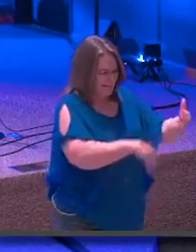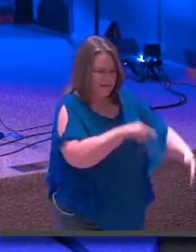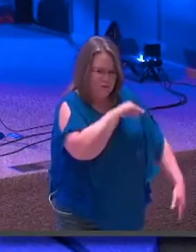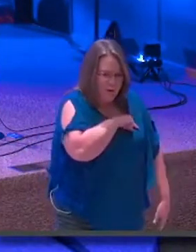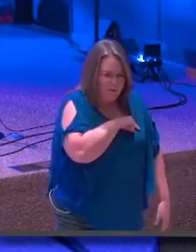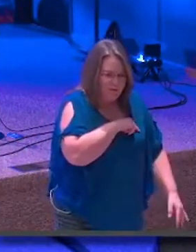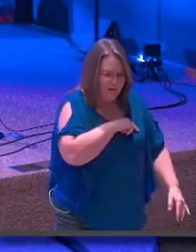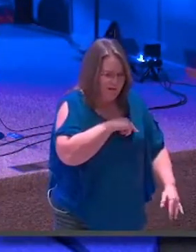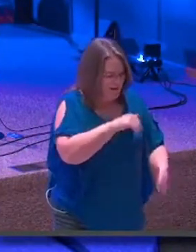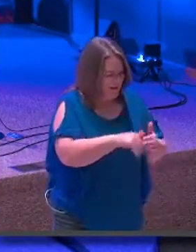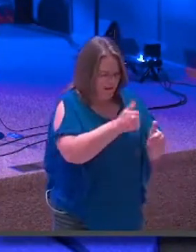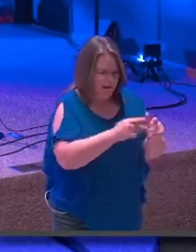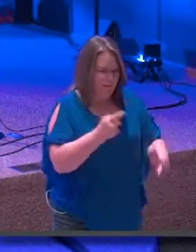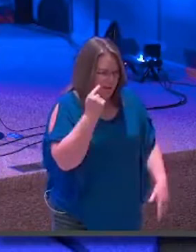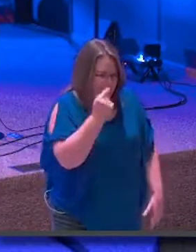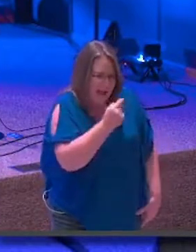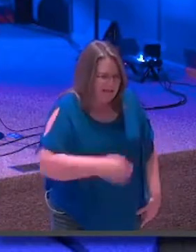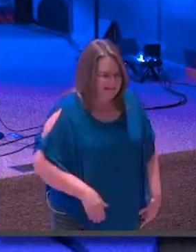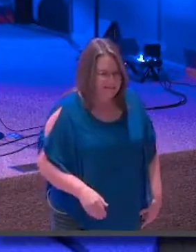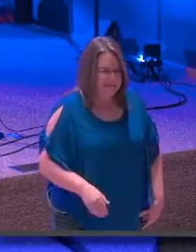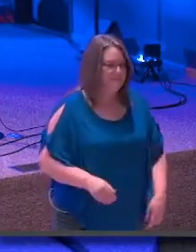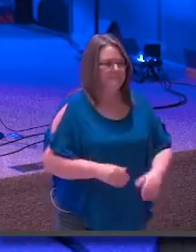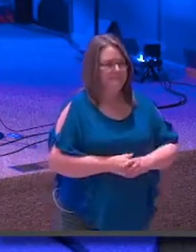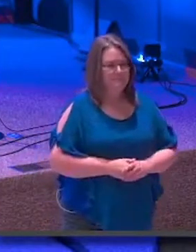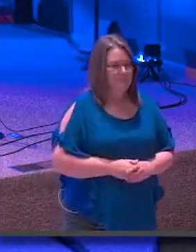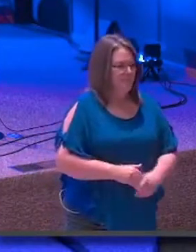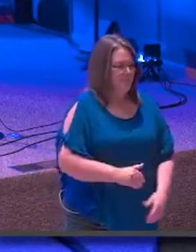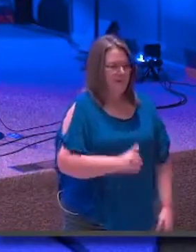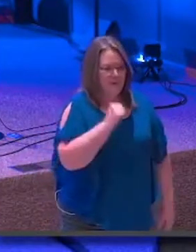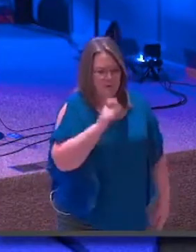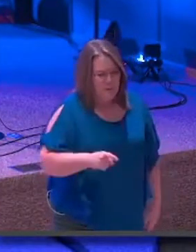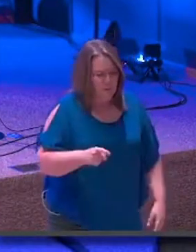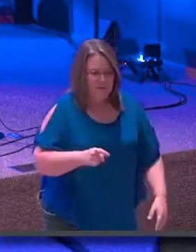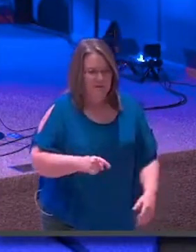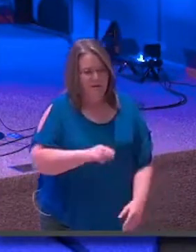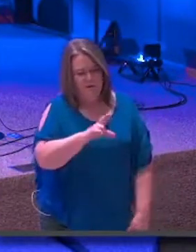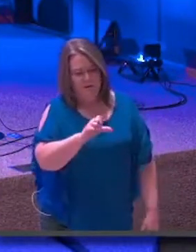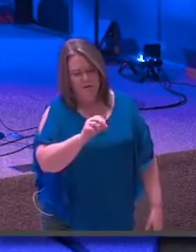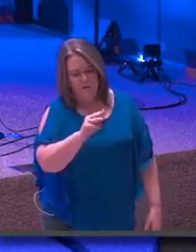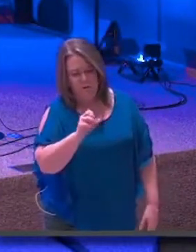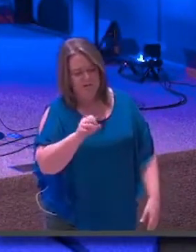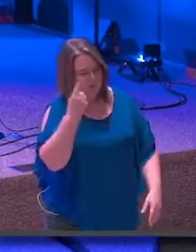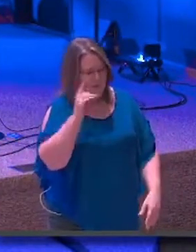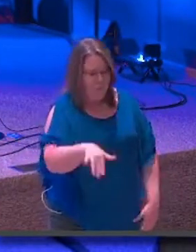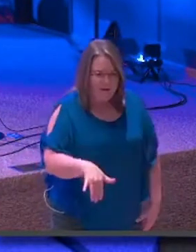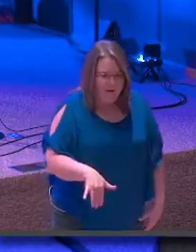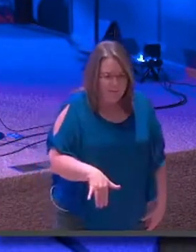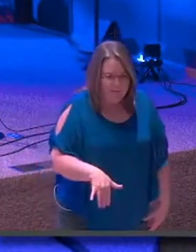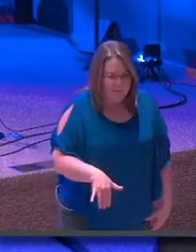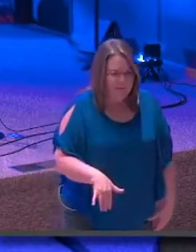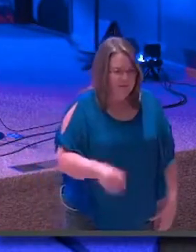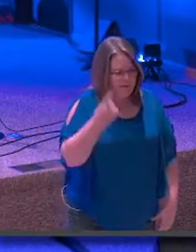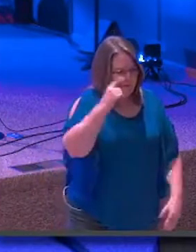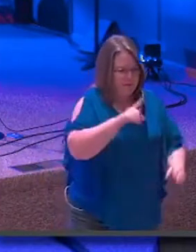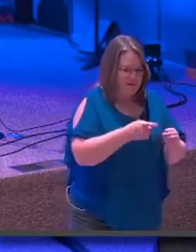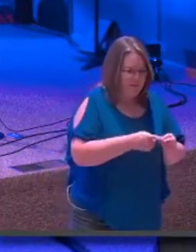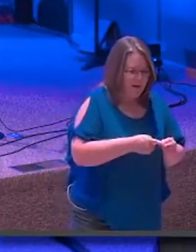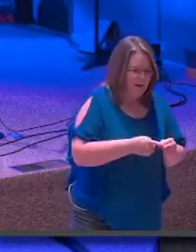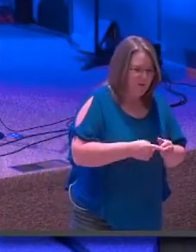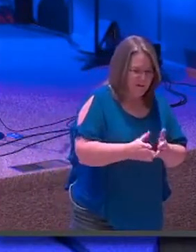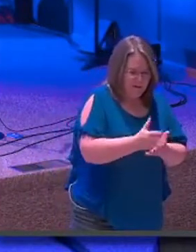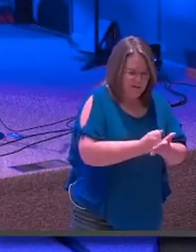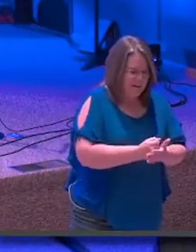eyes. You don't need that. You don't need a resume for this. You think a ragtag collection of 12 men